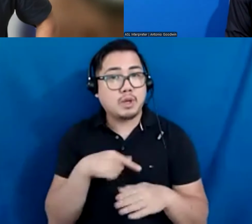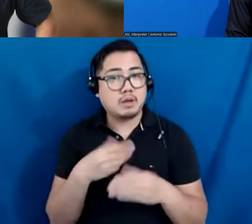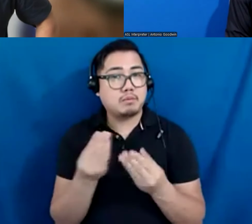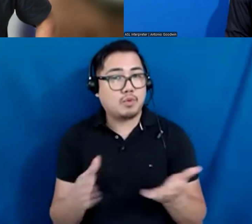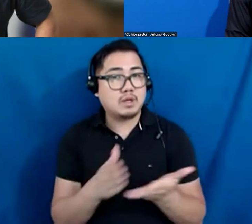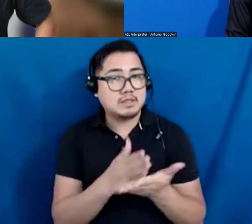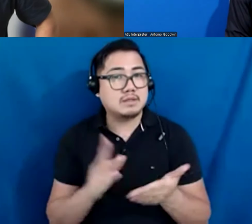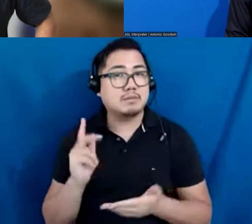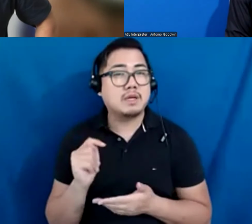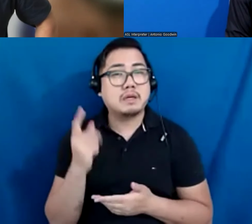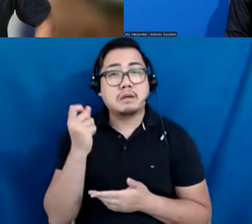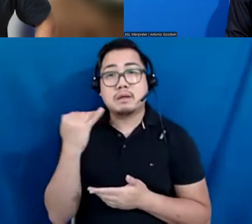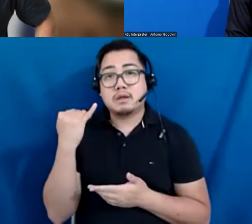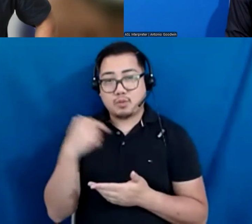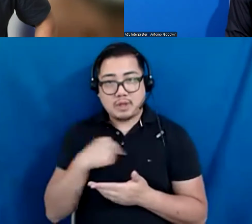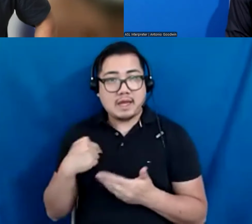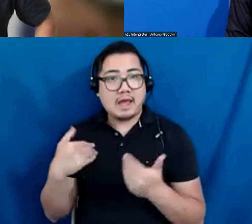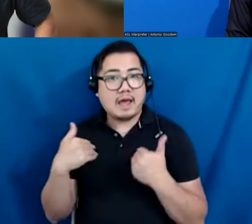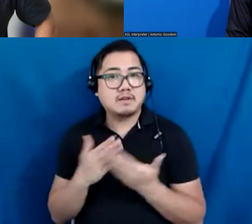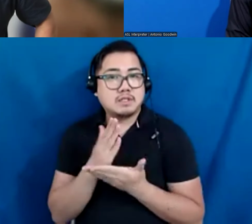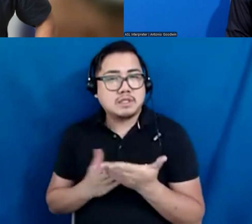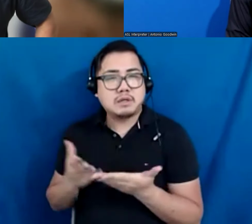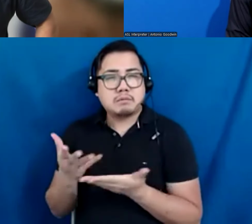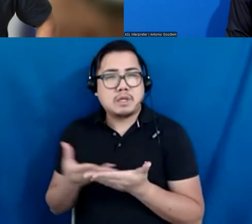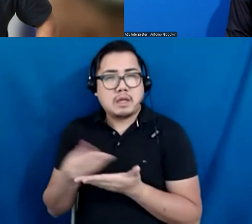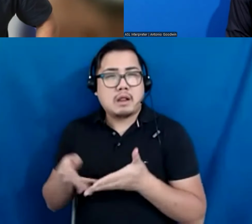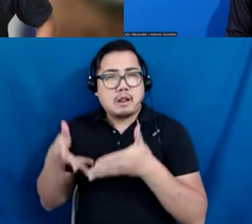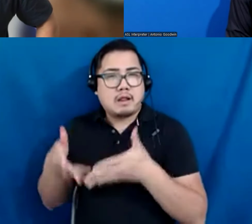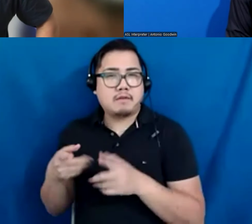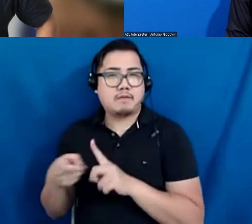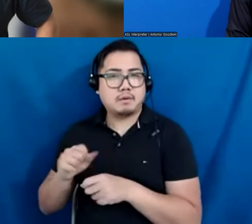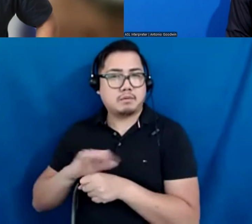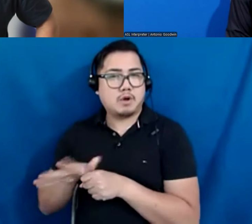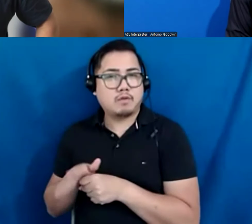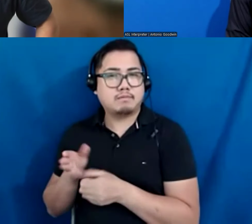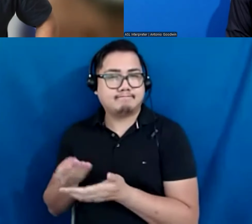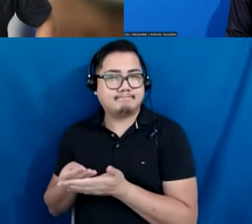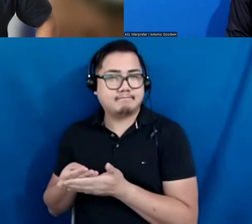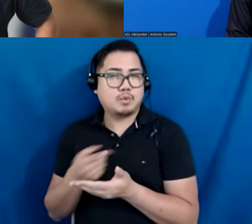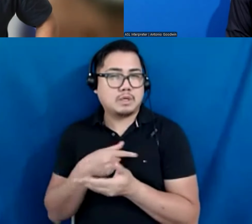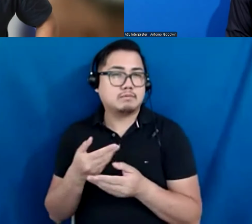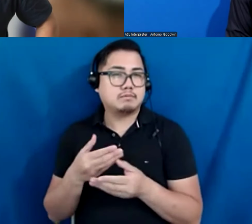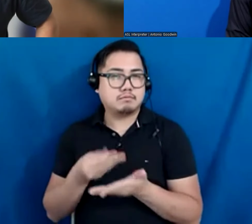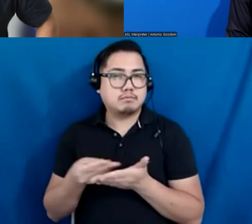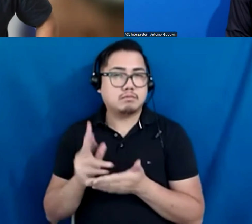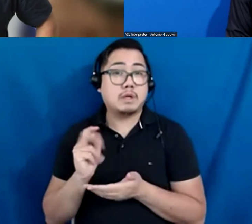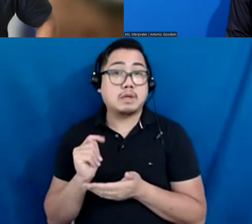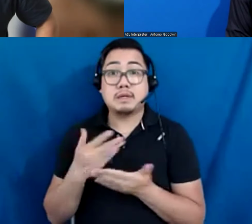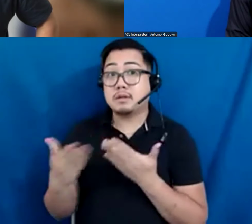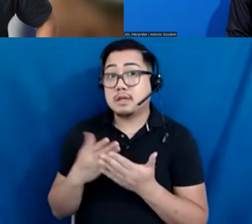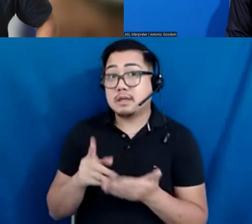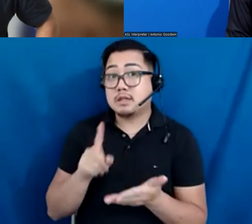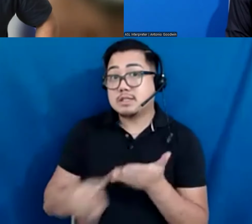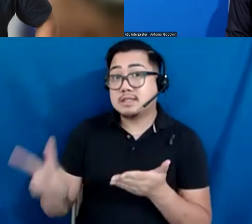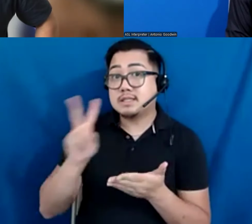some leftover COVID funding that we had. But I just wanted to see if there's any more questions for Dr. Chow